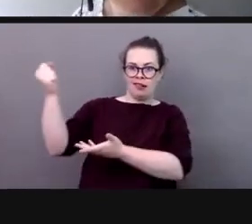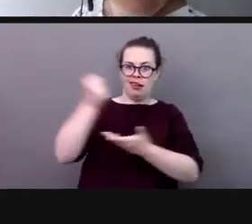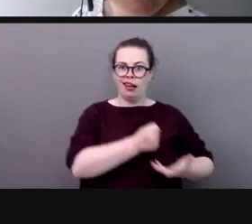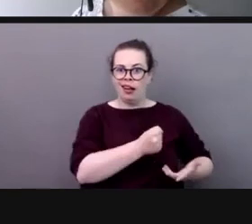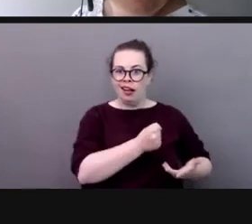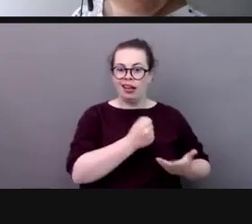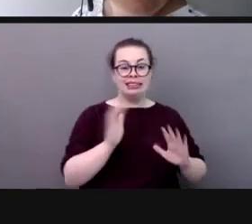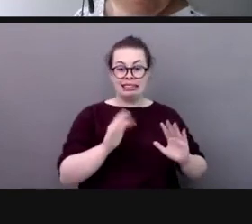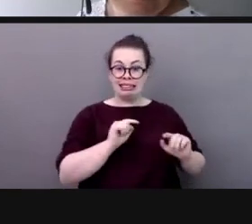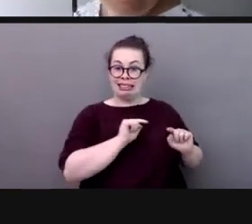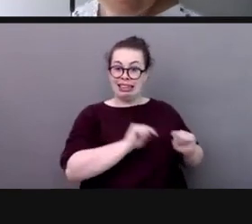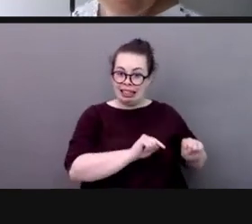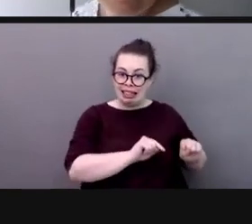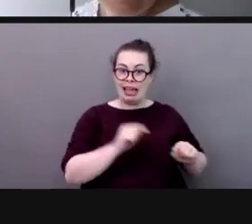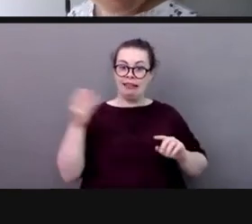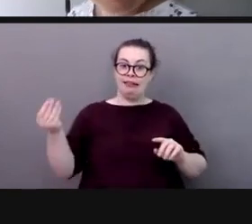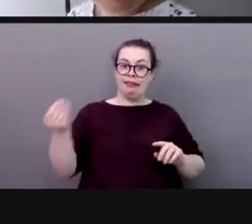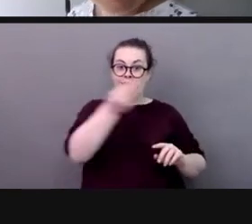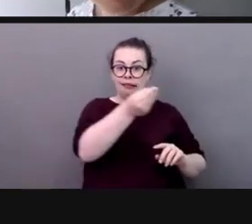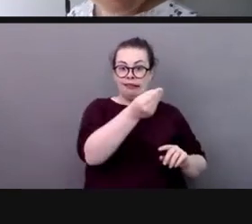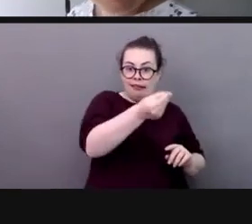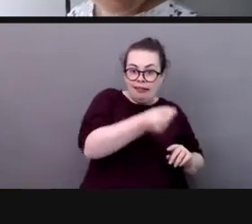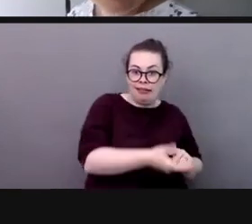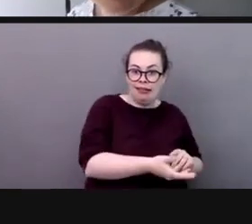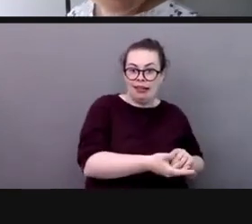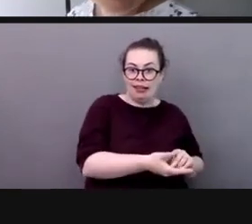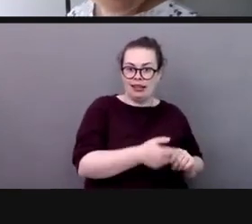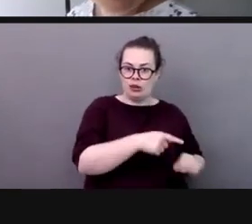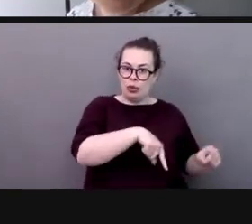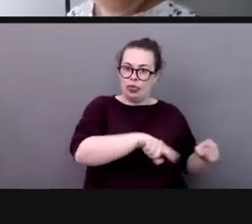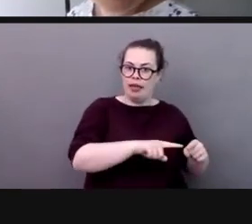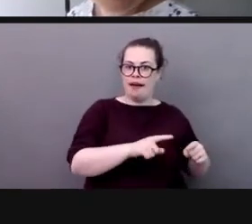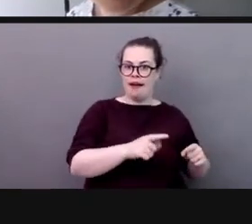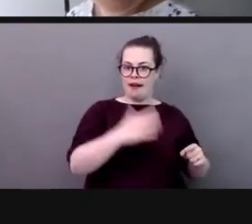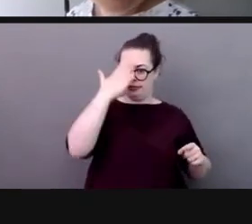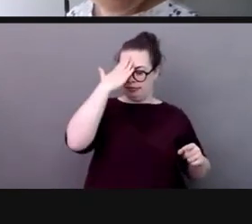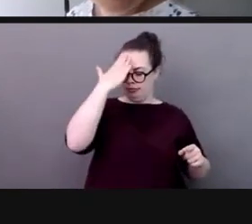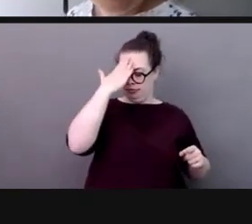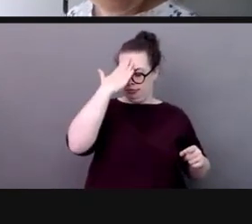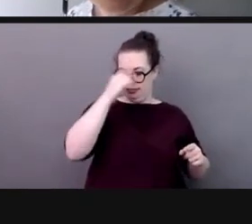sure that the knowledge, really, the local knowledge goes to